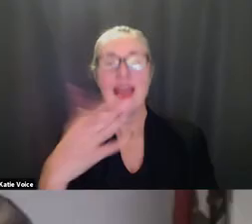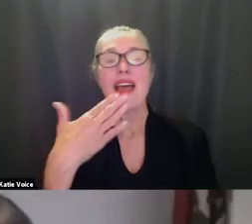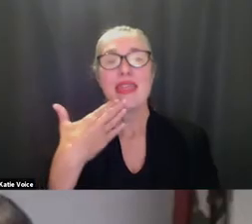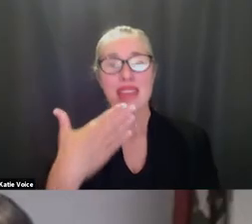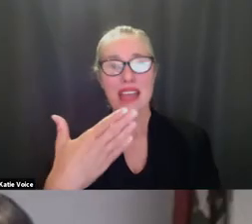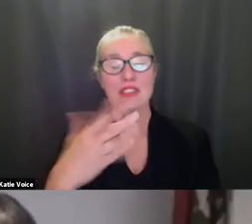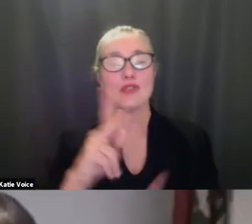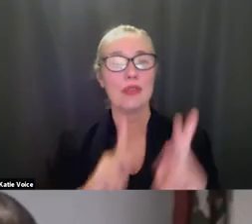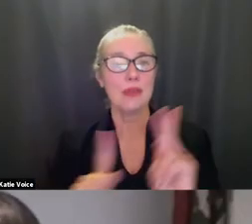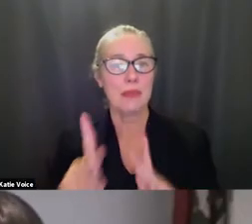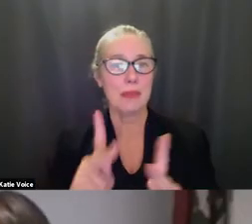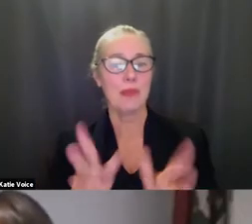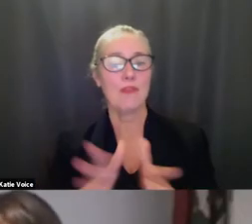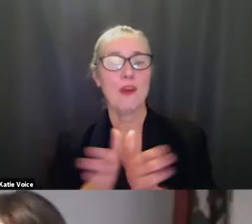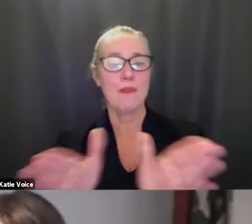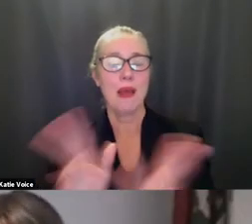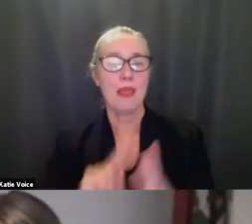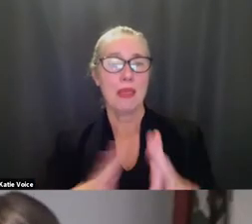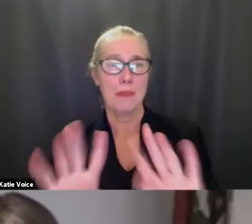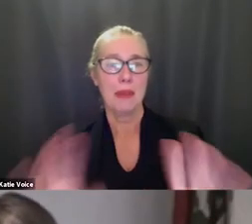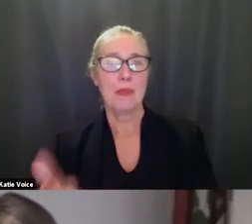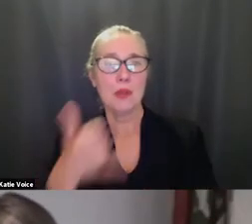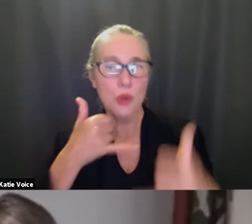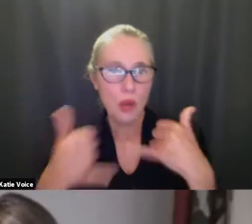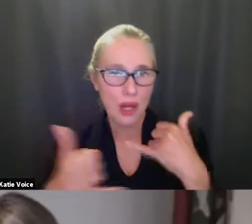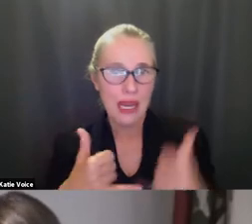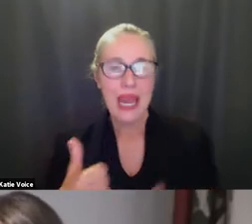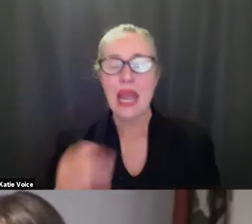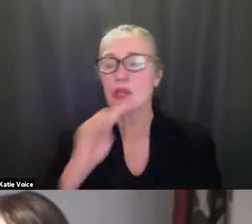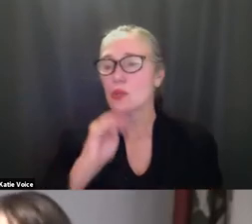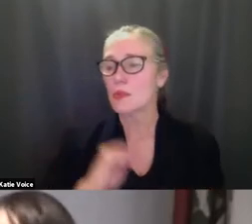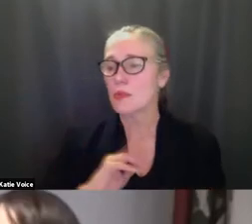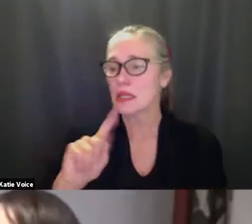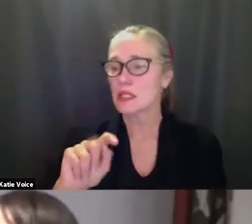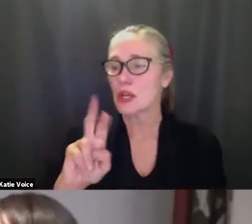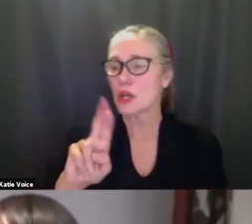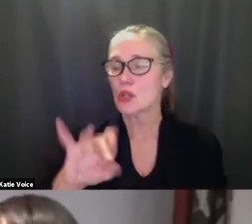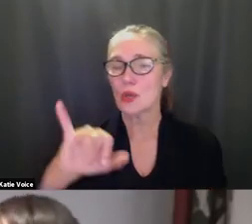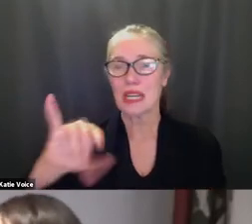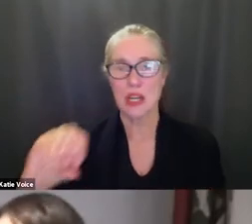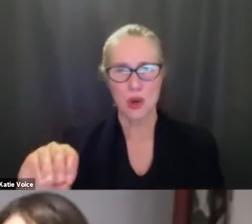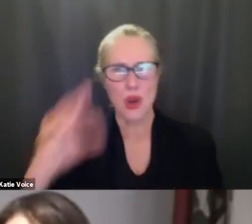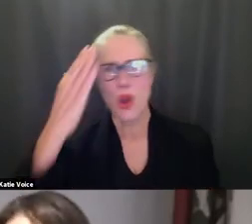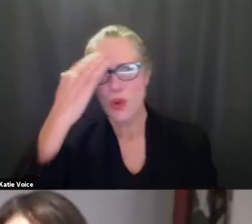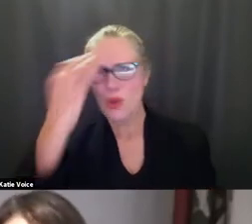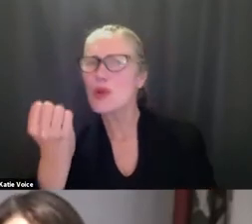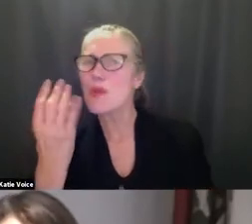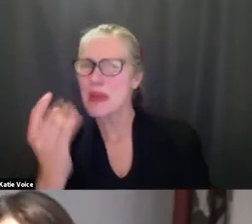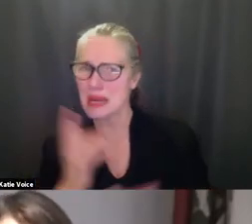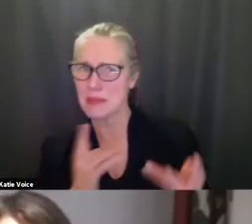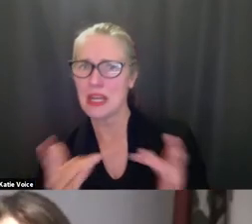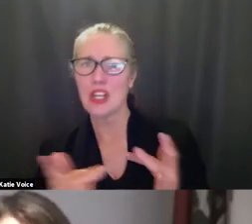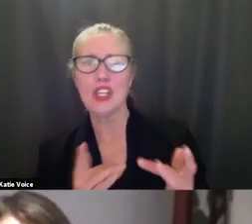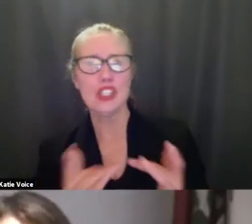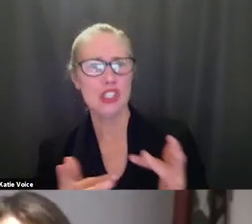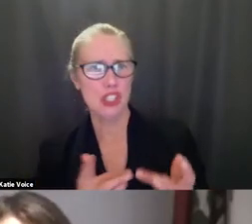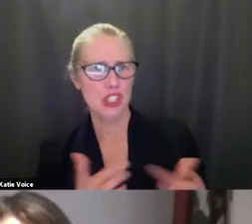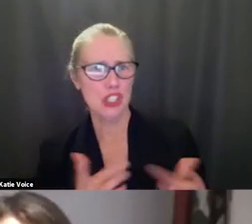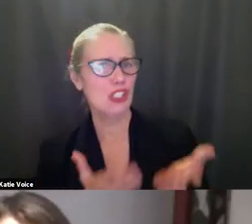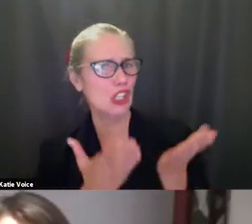and also to ms trujillo board members we know the many many concerns that have been raised